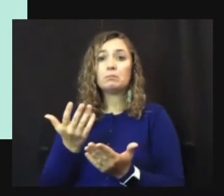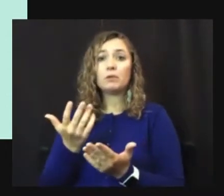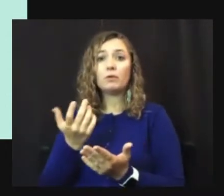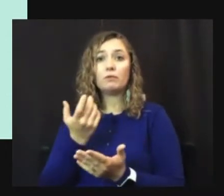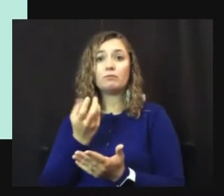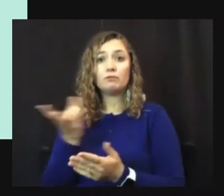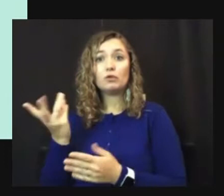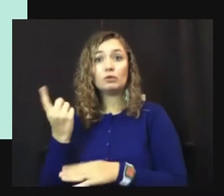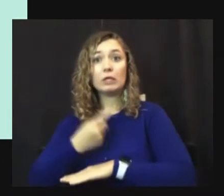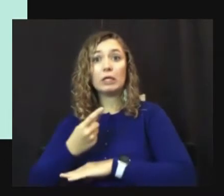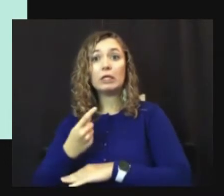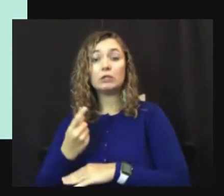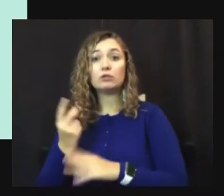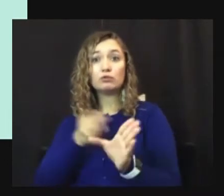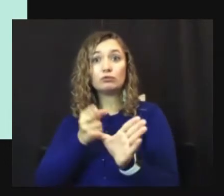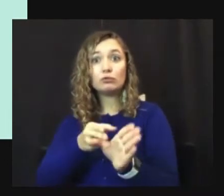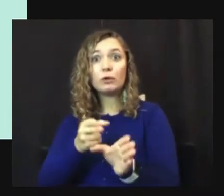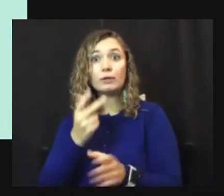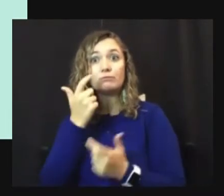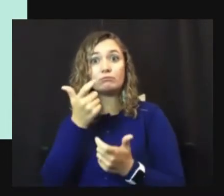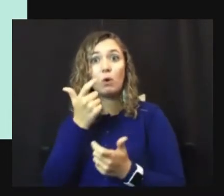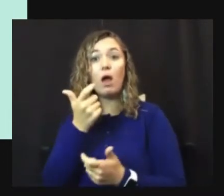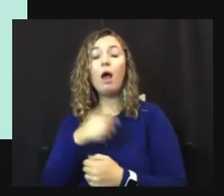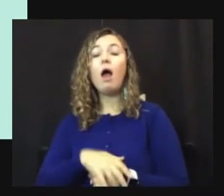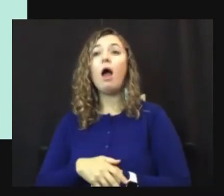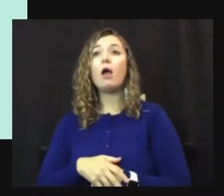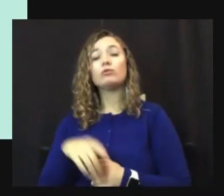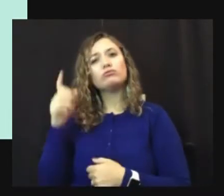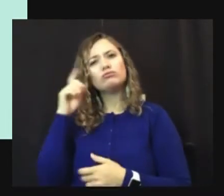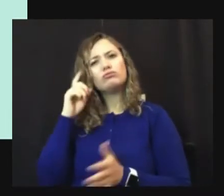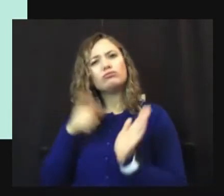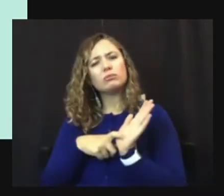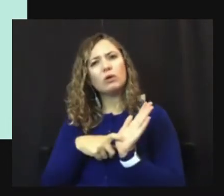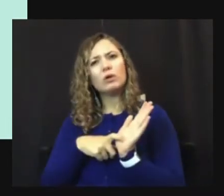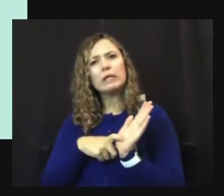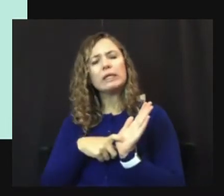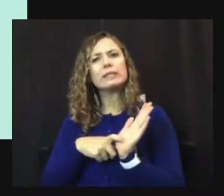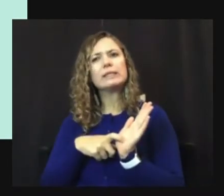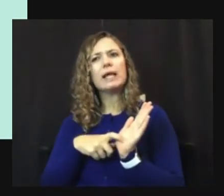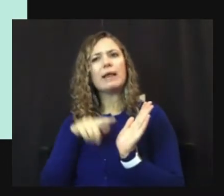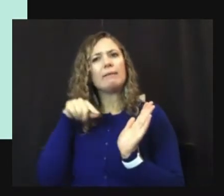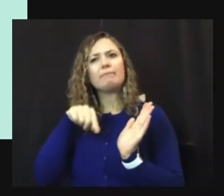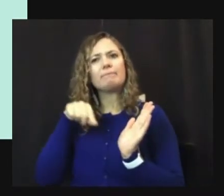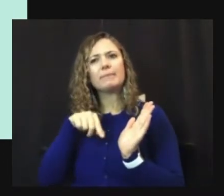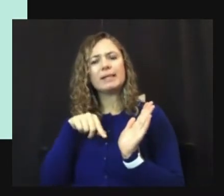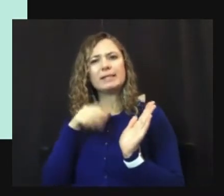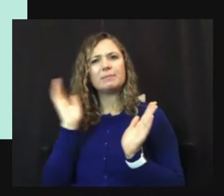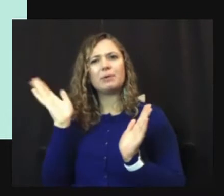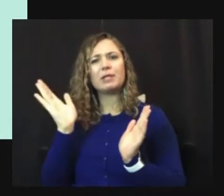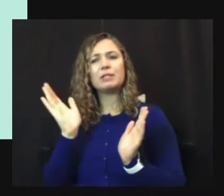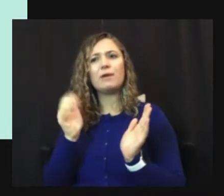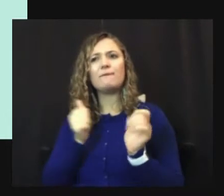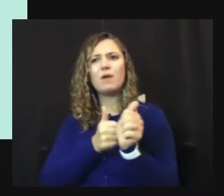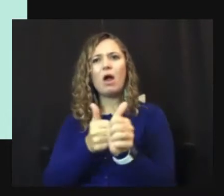days, you will have noticed that this presentation follows a